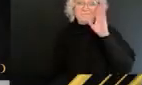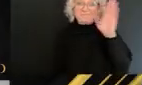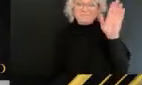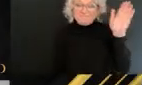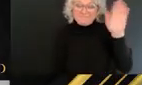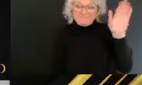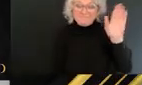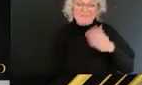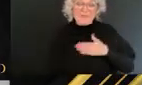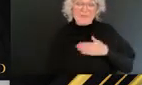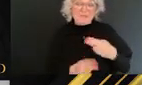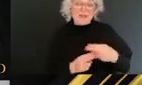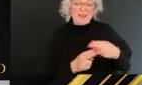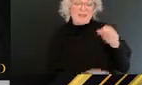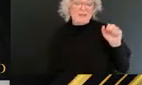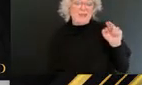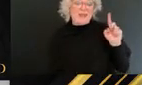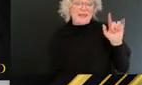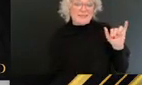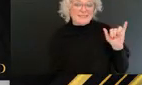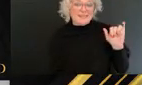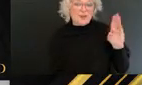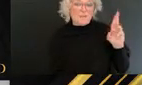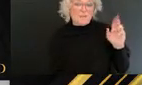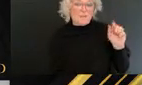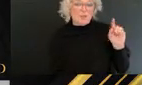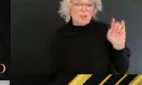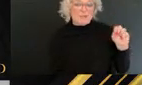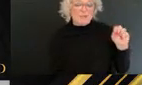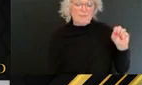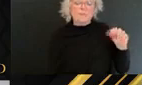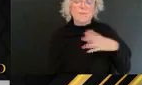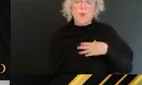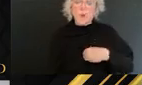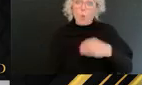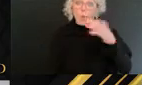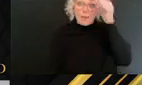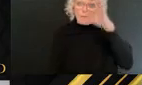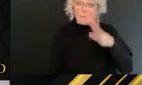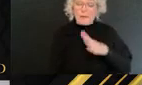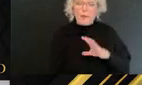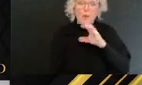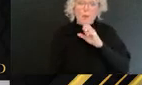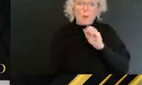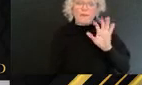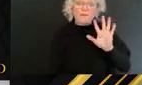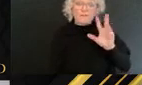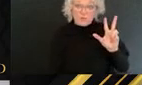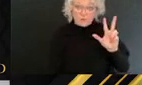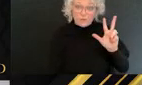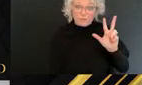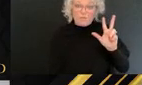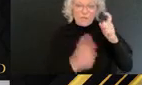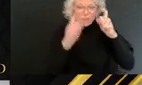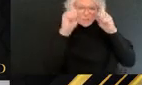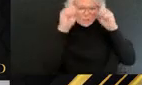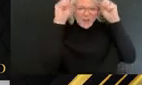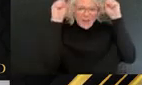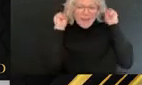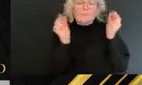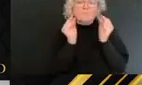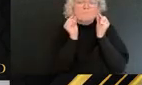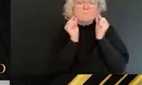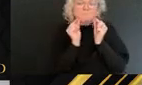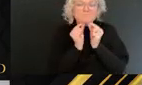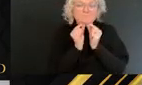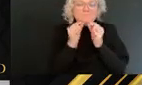Hi, everyone. My name is Andy Burstein. I'm a white male. I'm 53 years old. I have a shaved head, a trim